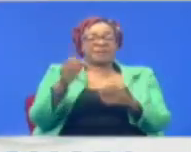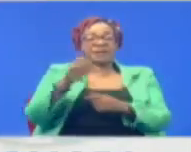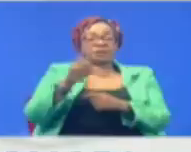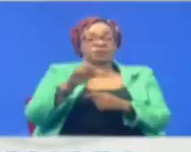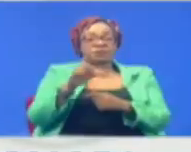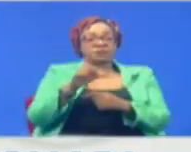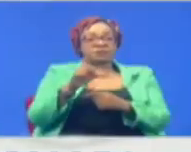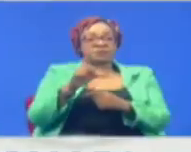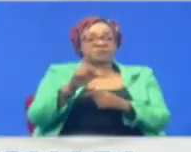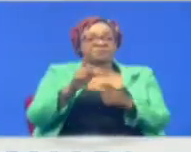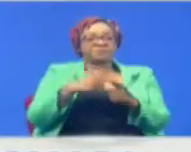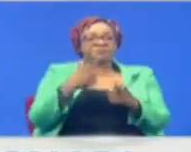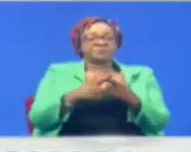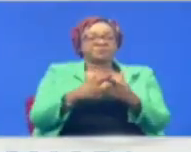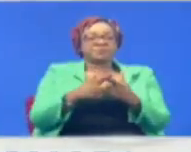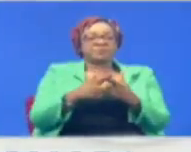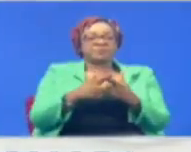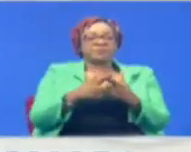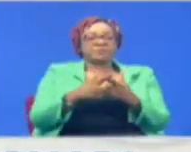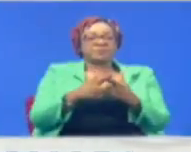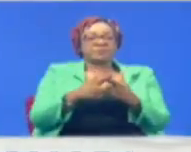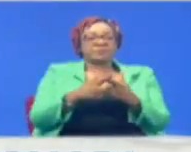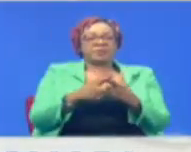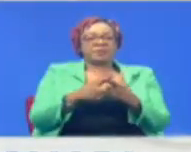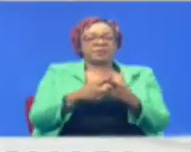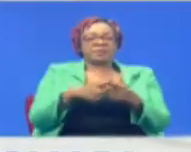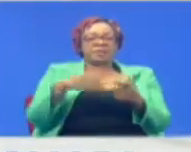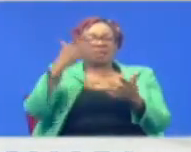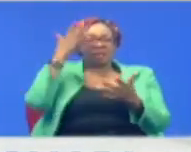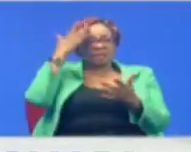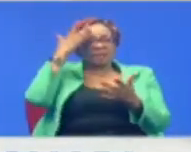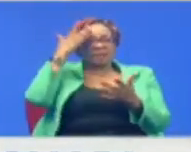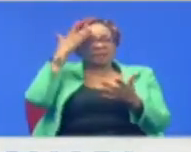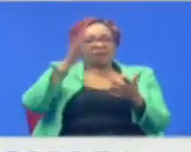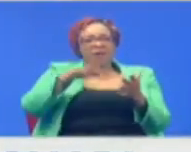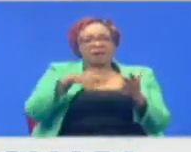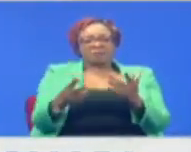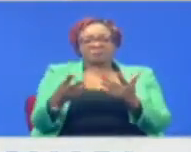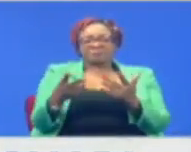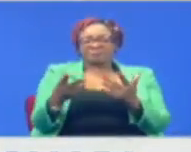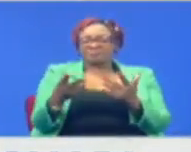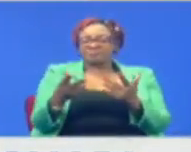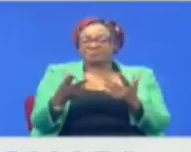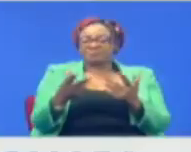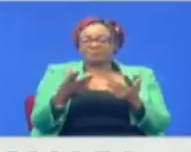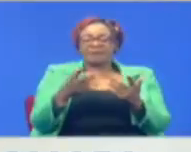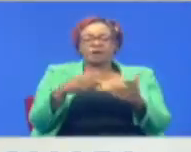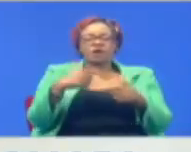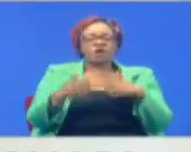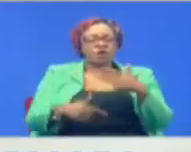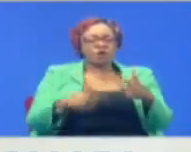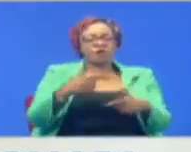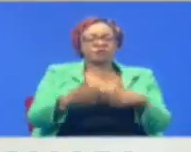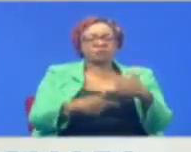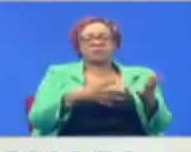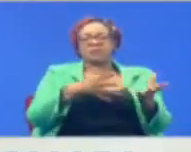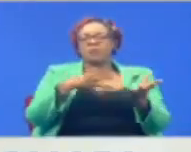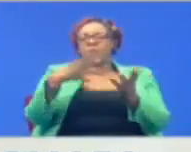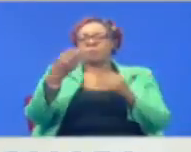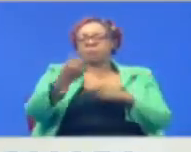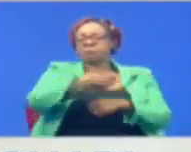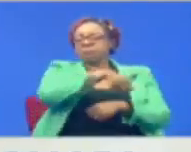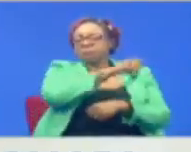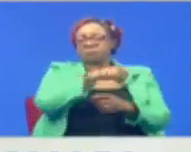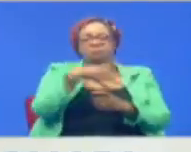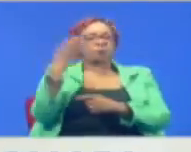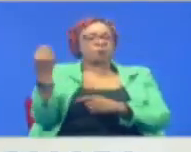head snapped and it rolled. I took my bag and went home. I also don't like